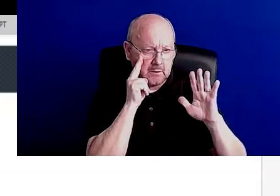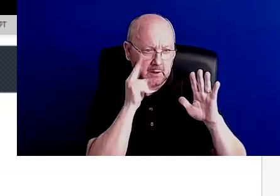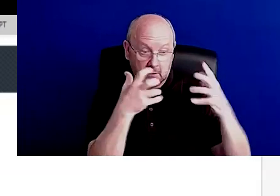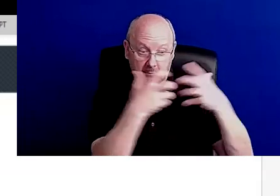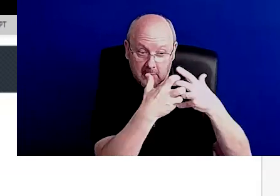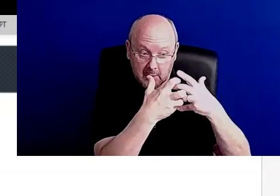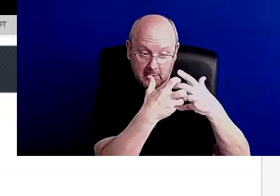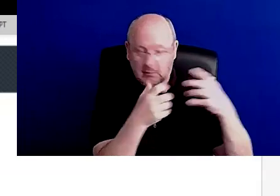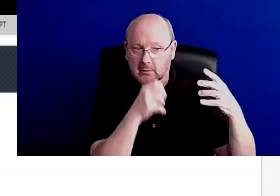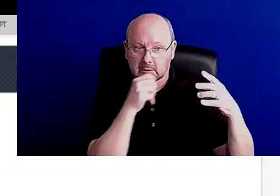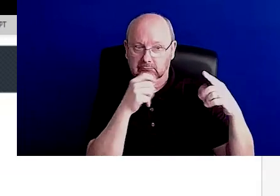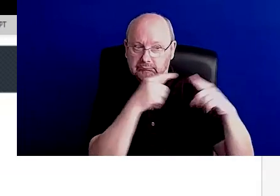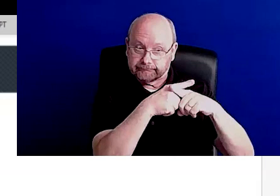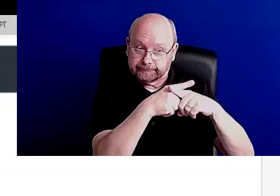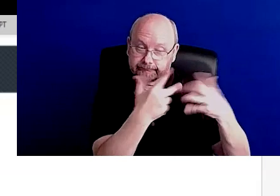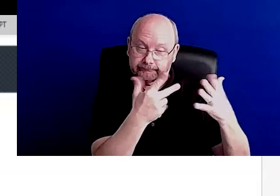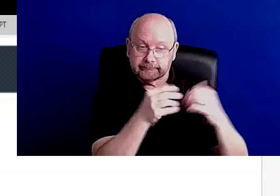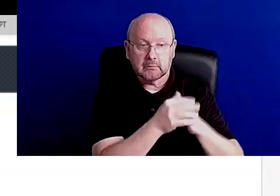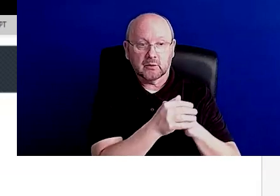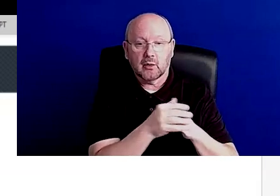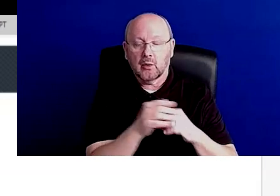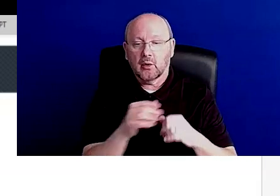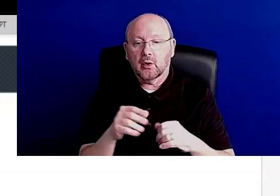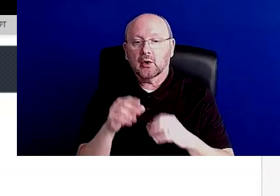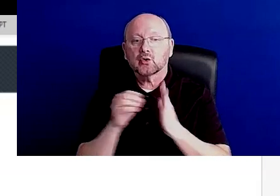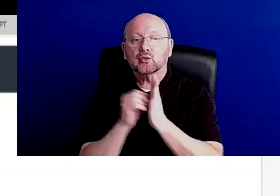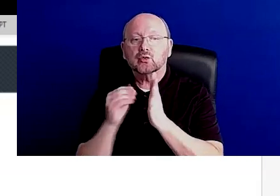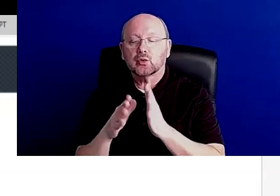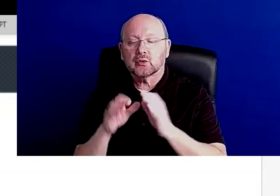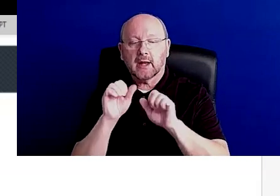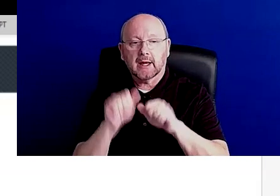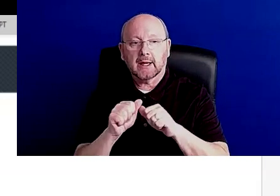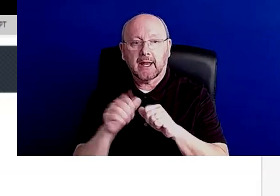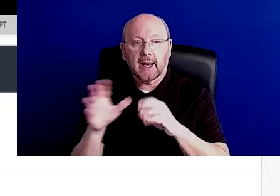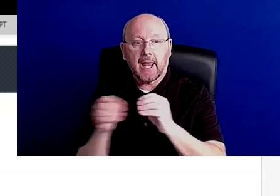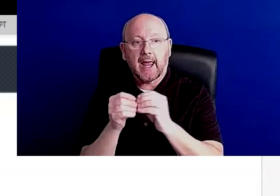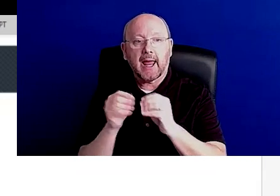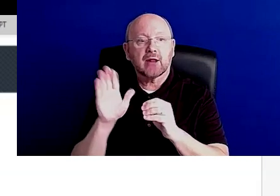prompt, or a student could put in their own prompt and see how it compares against that rubric.